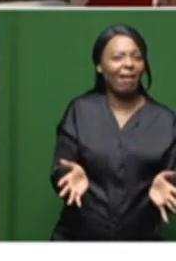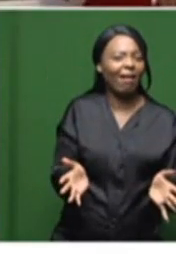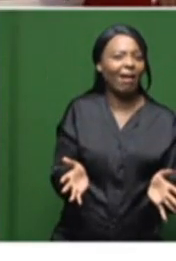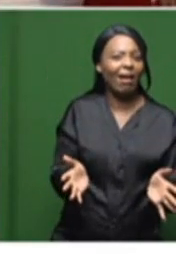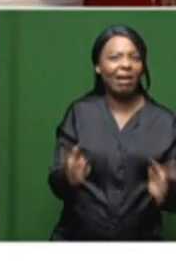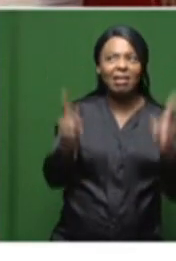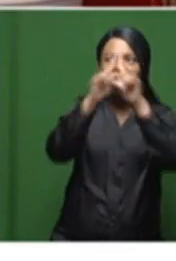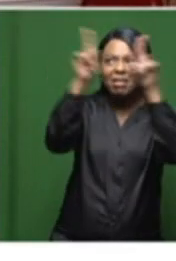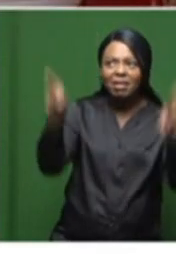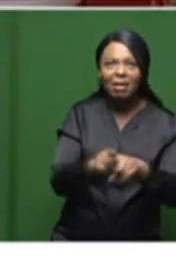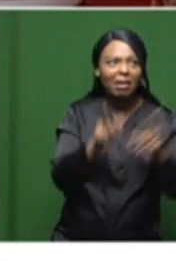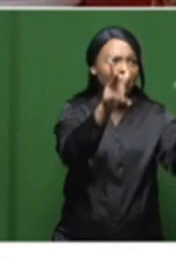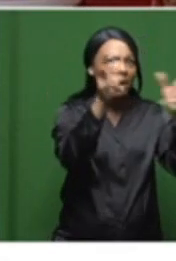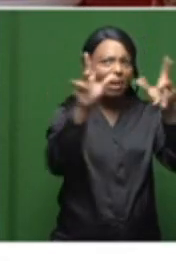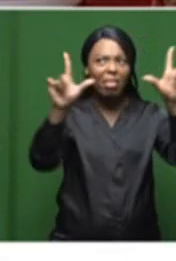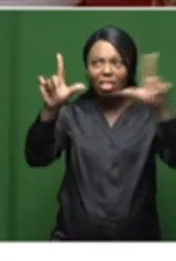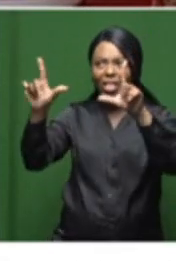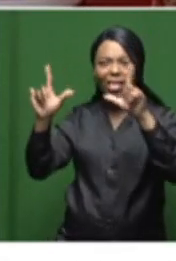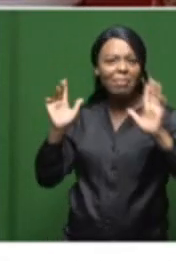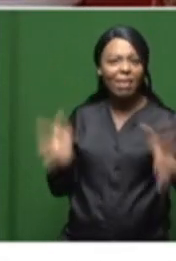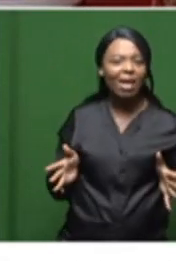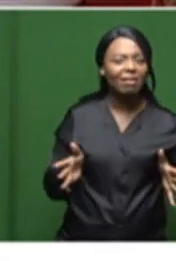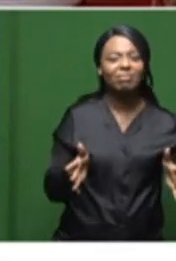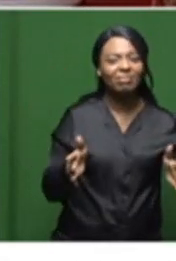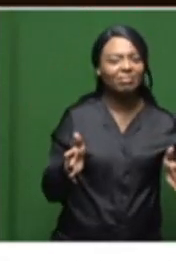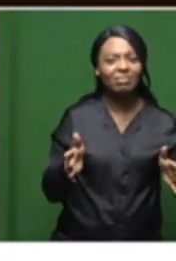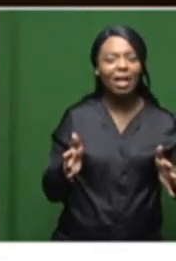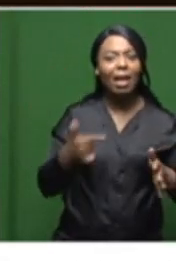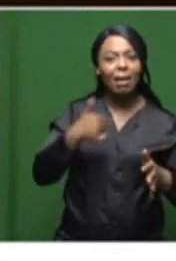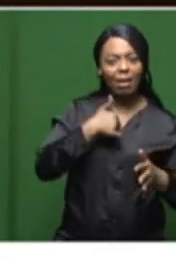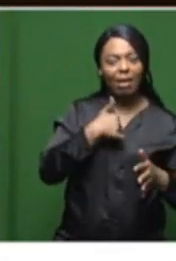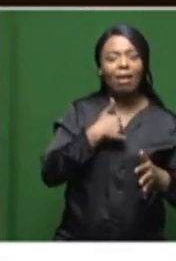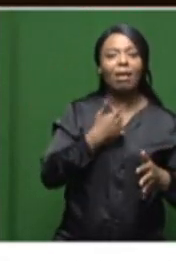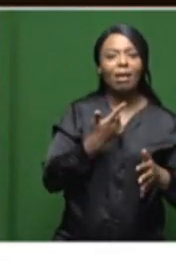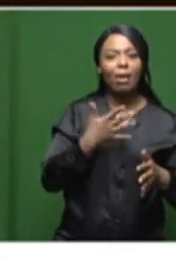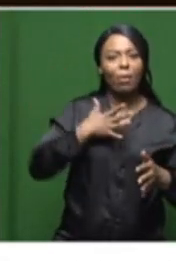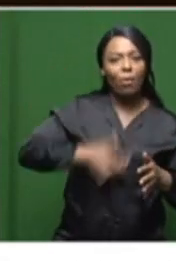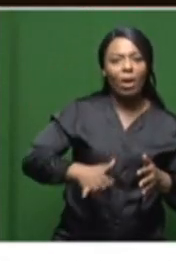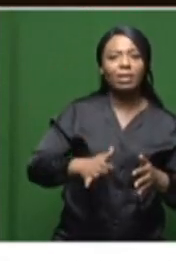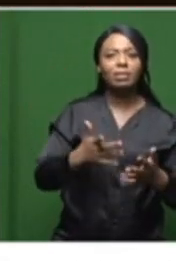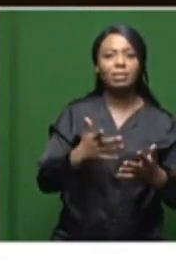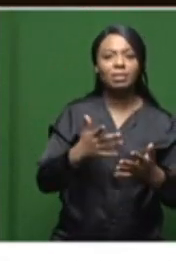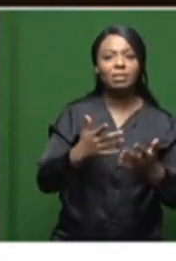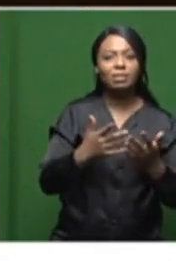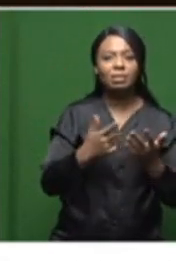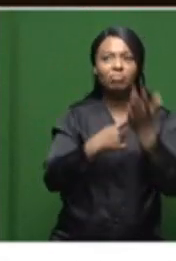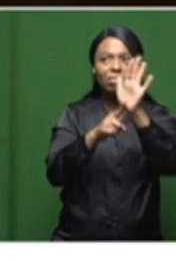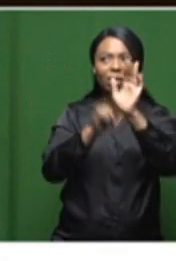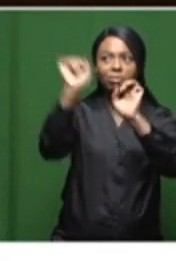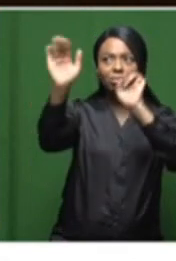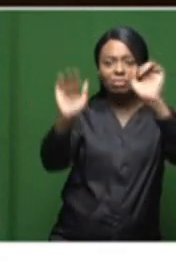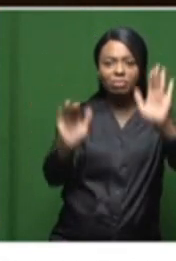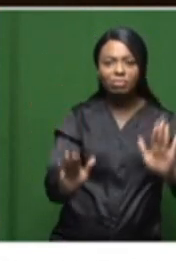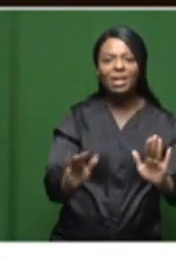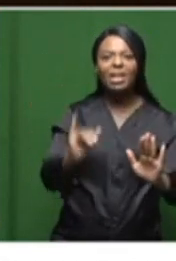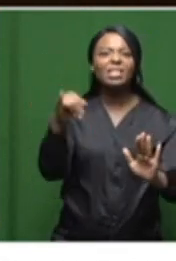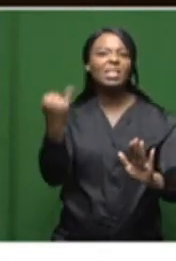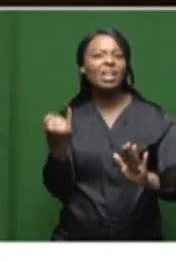we typically understand, and how galleries would function is just like white